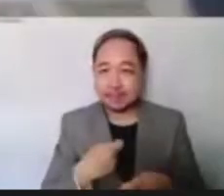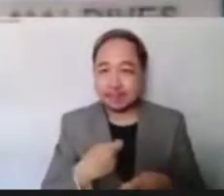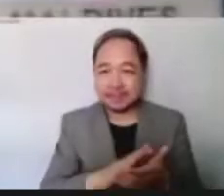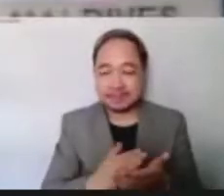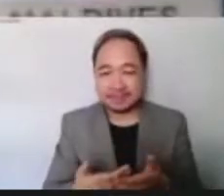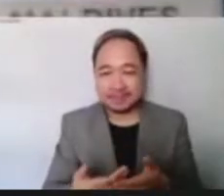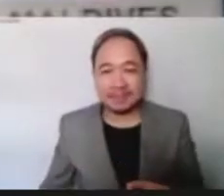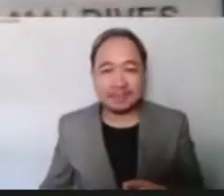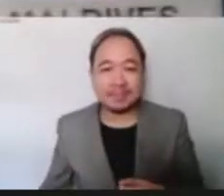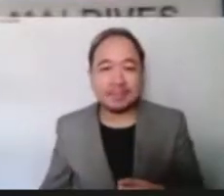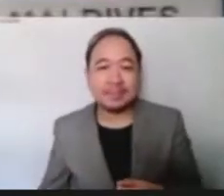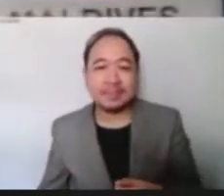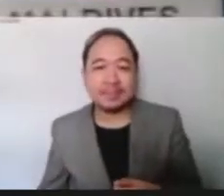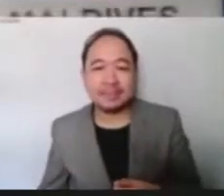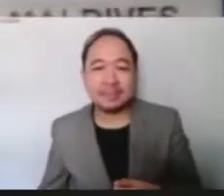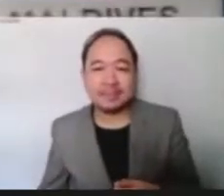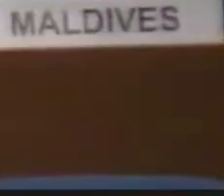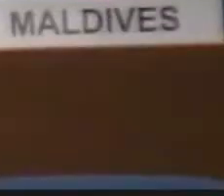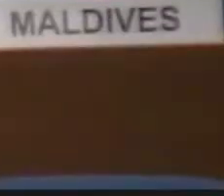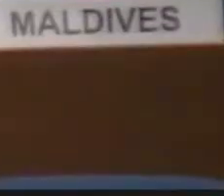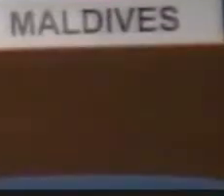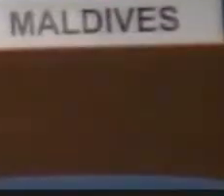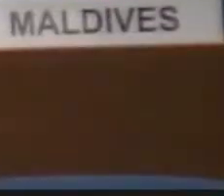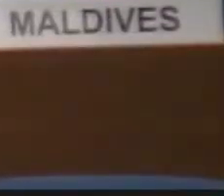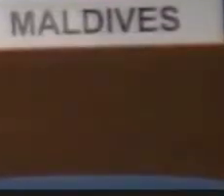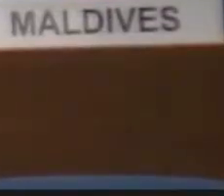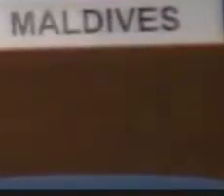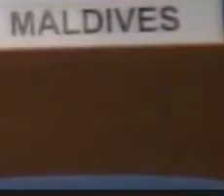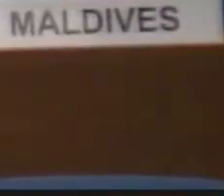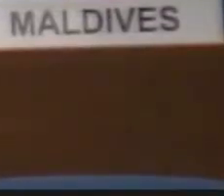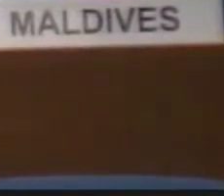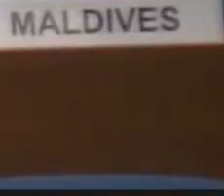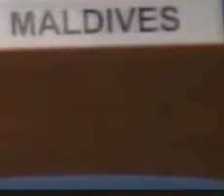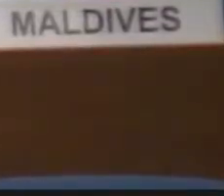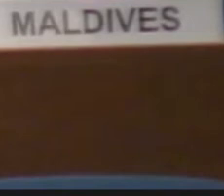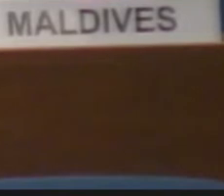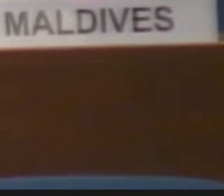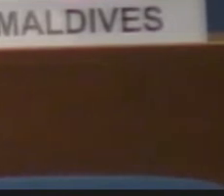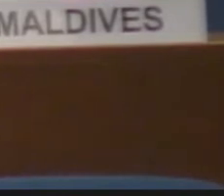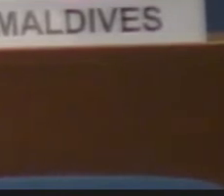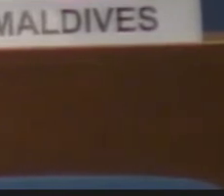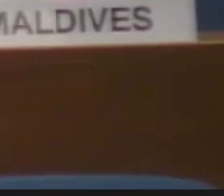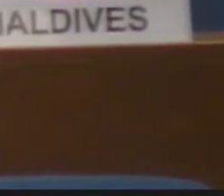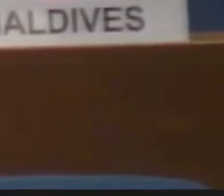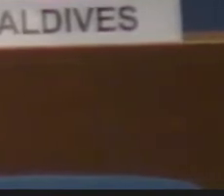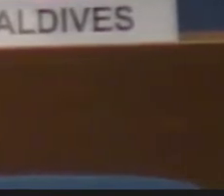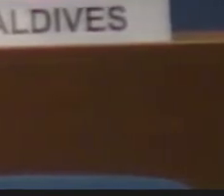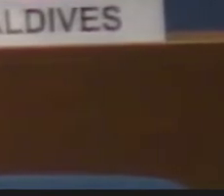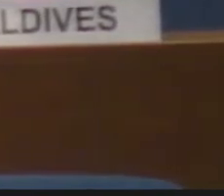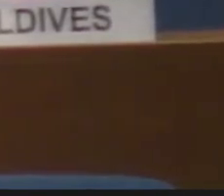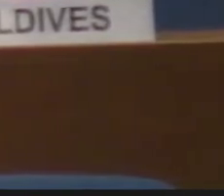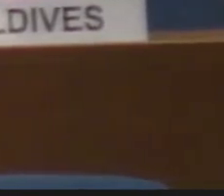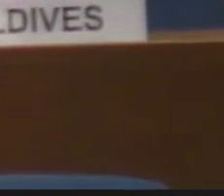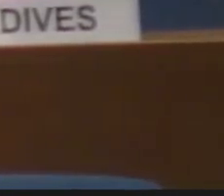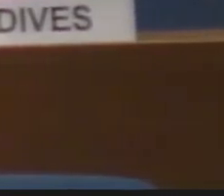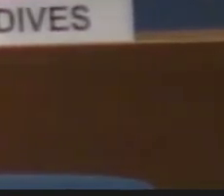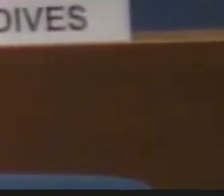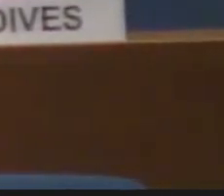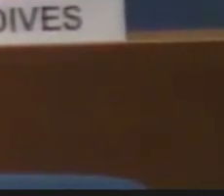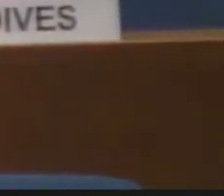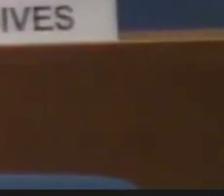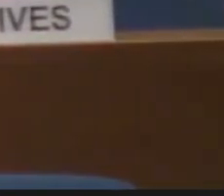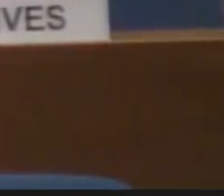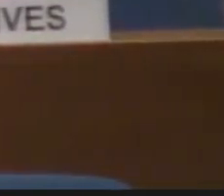thank you madam chair I take this opportunity to express sincere appreciation for the valuable reports and the presentation